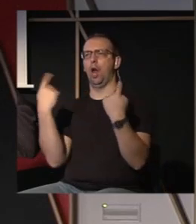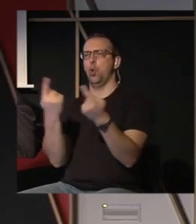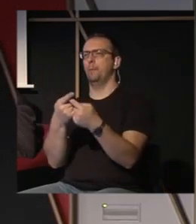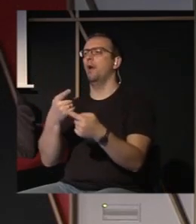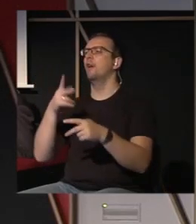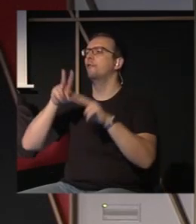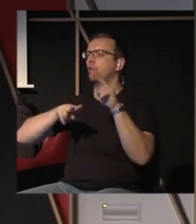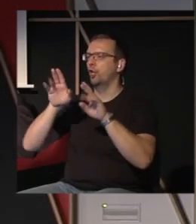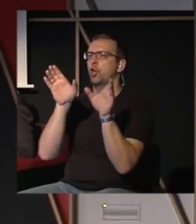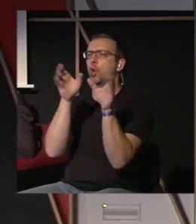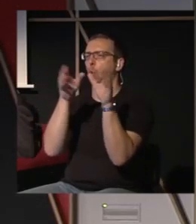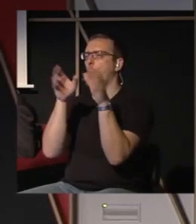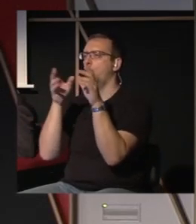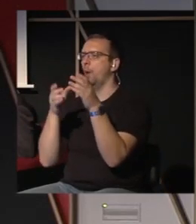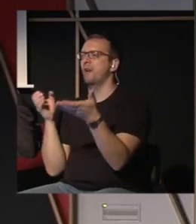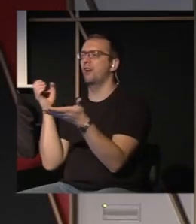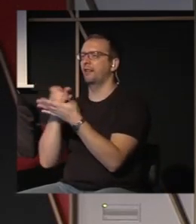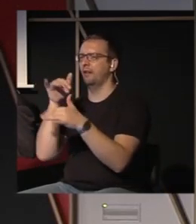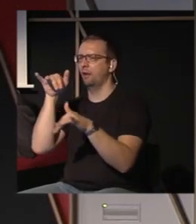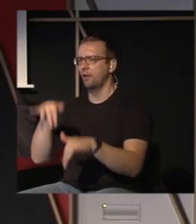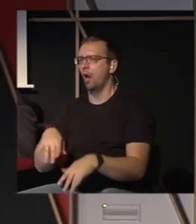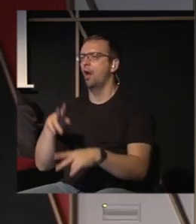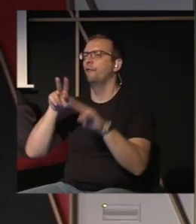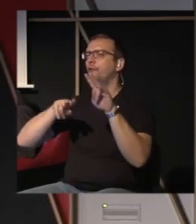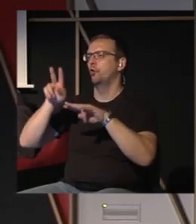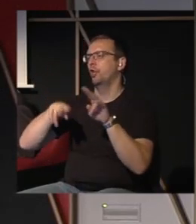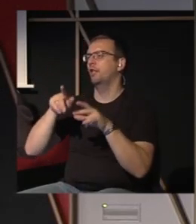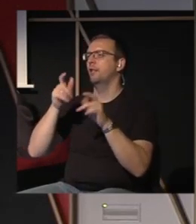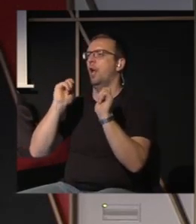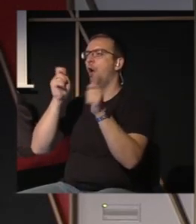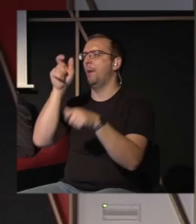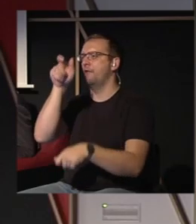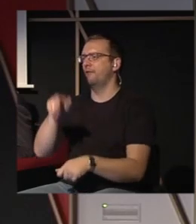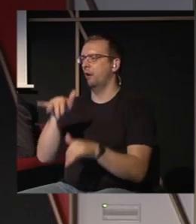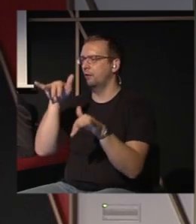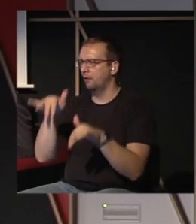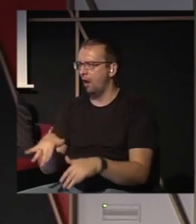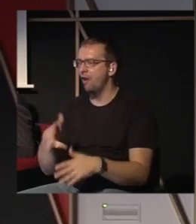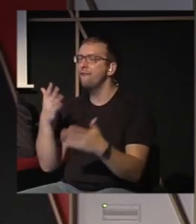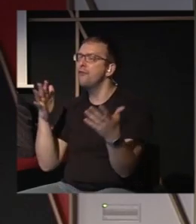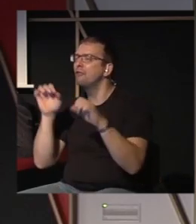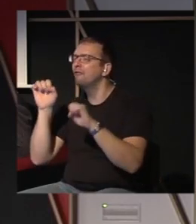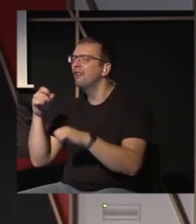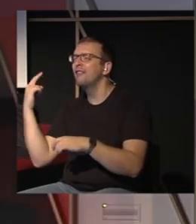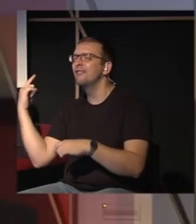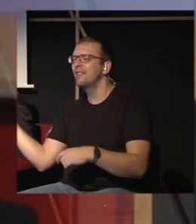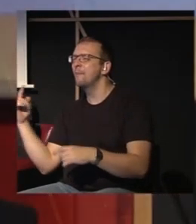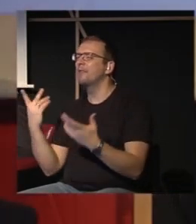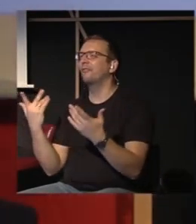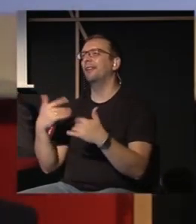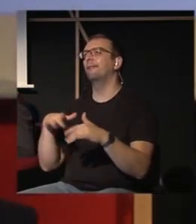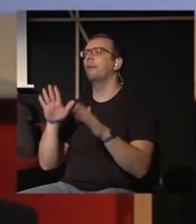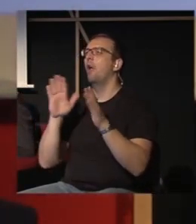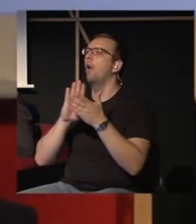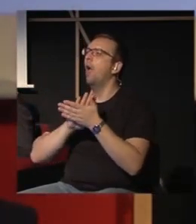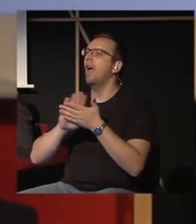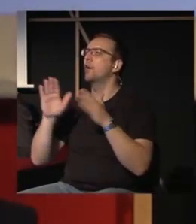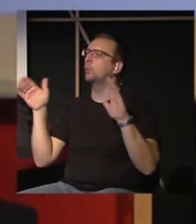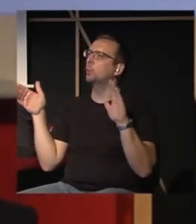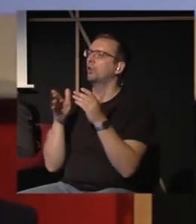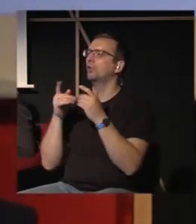any final message you want to share with us or any wishes you have for the future? En primer lugar,